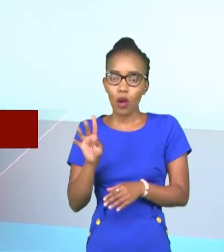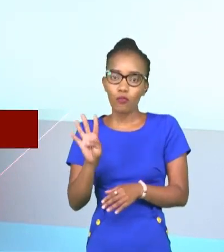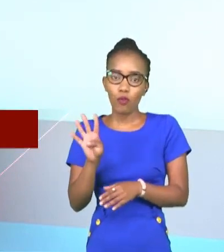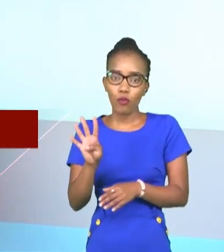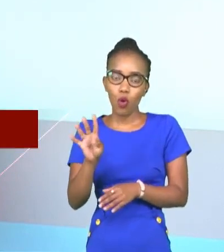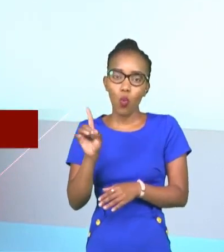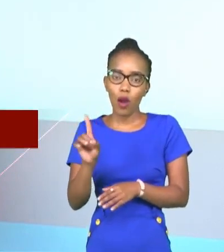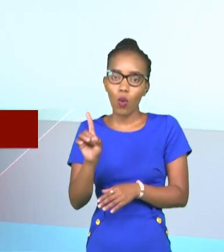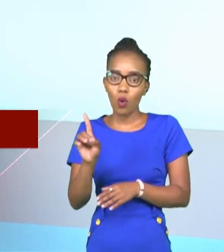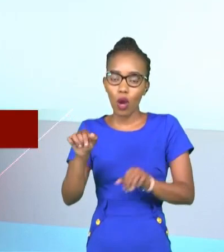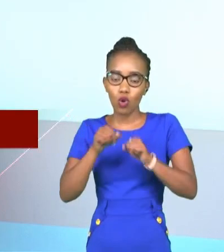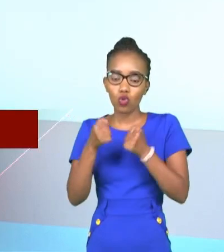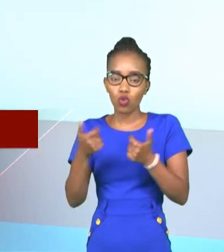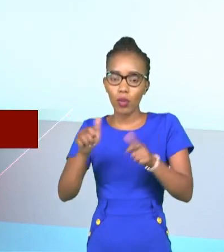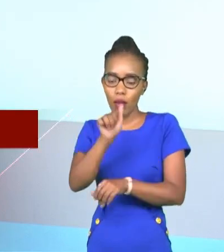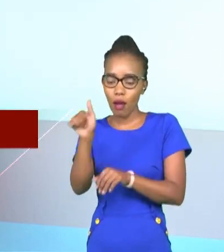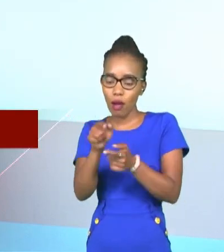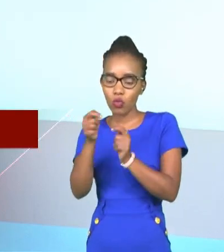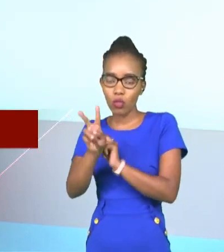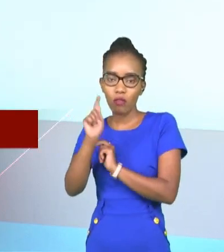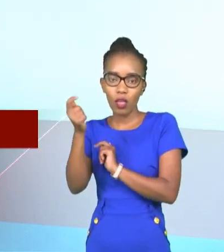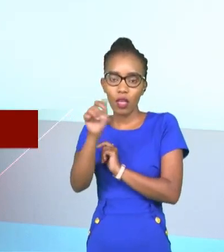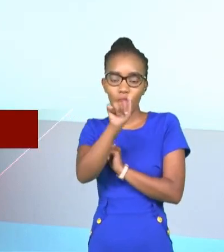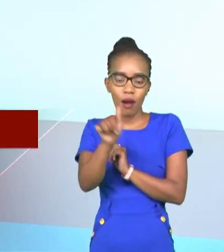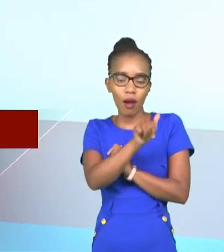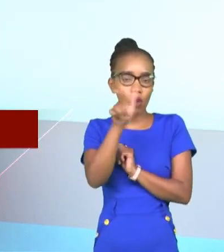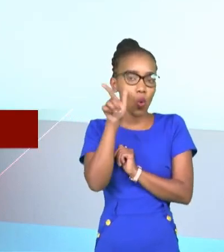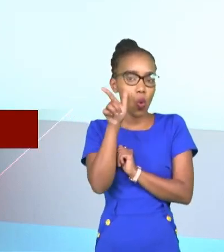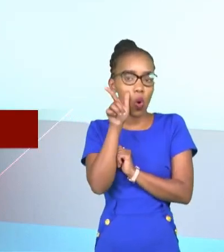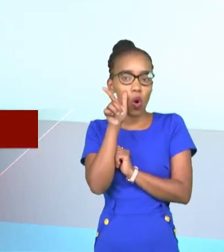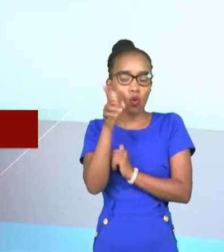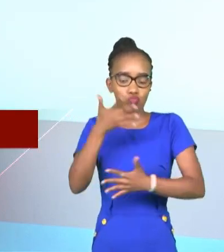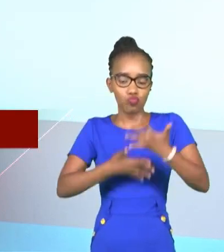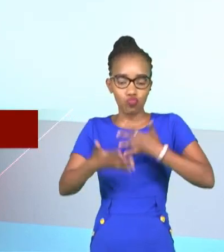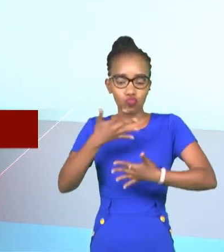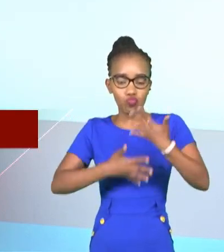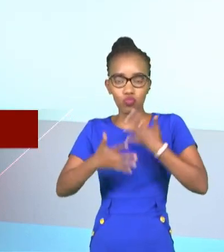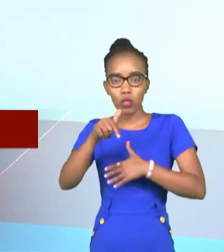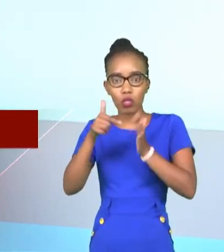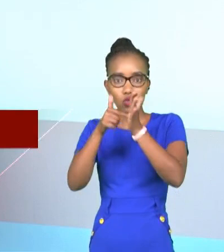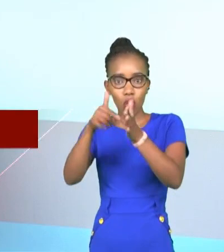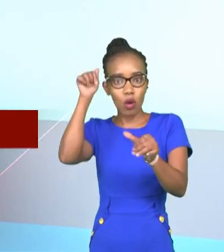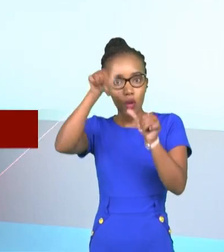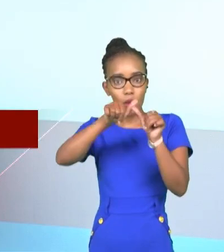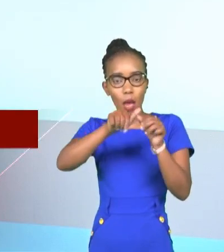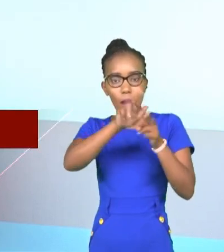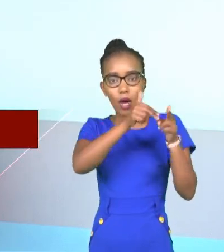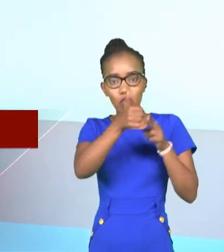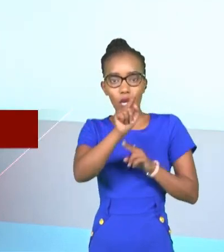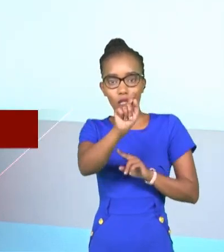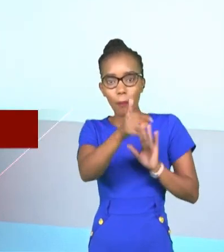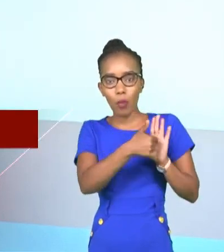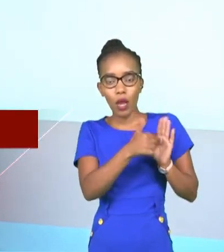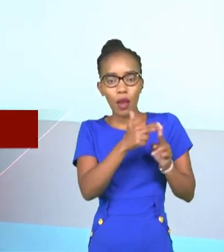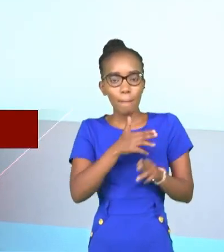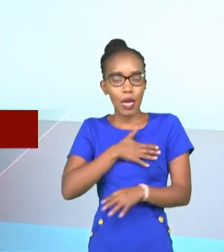on our social media handles at Switch TV Kenya, a link on Ombogo, to keep this show as interactive as possible. Remember to use the hashtag Tipping Point. My